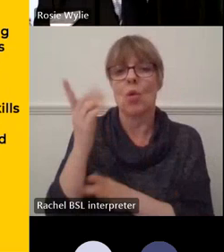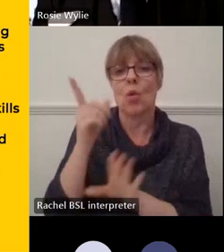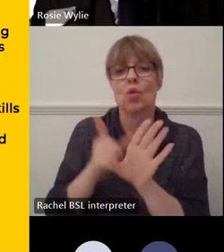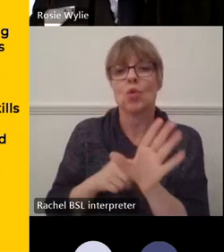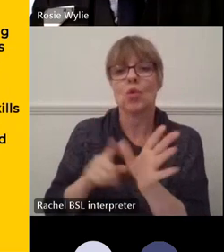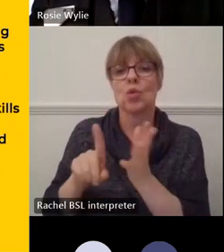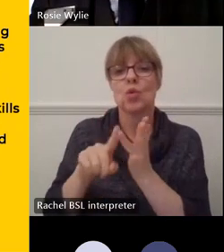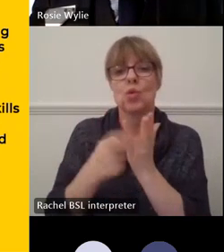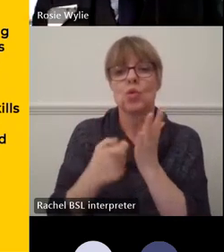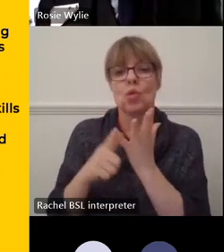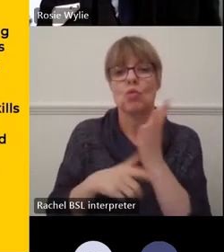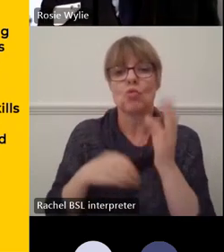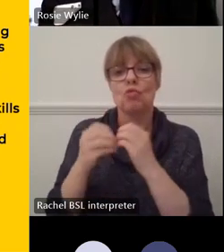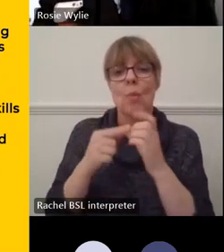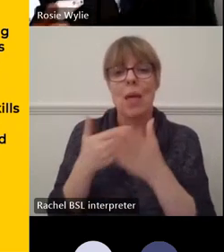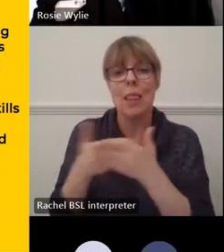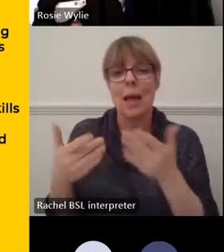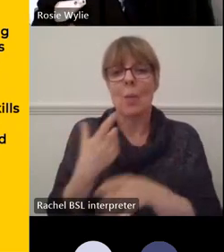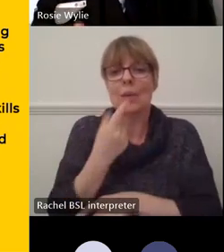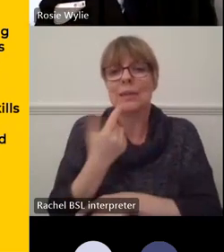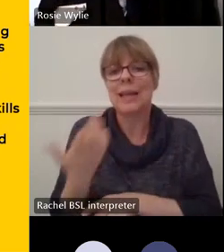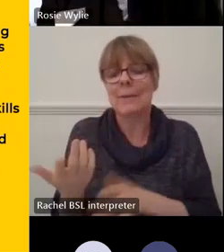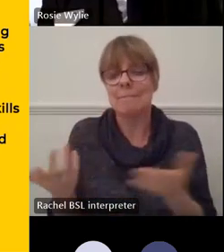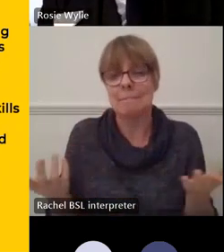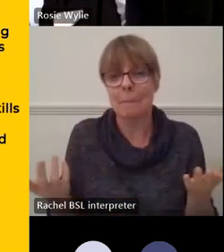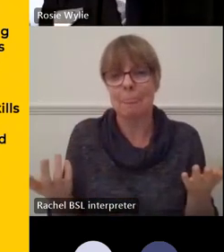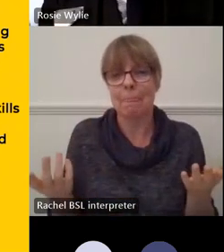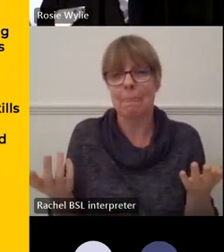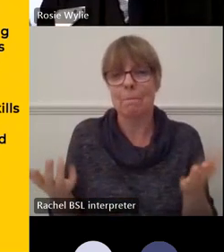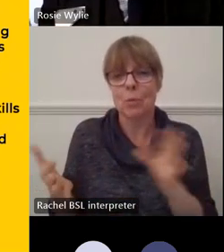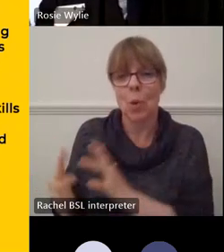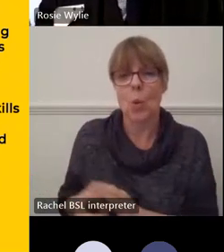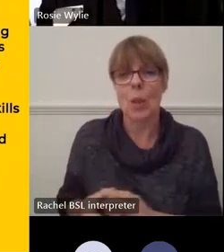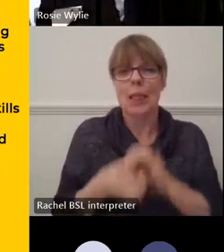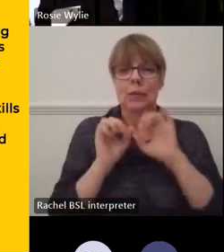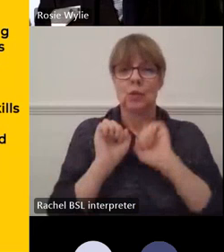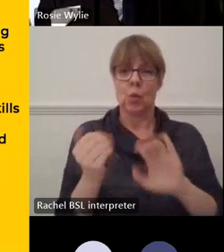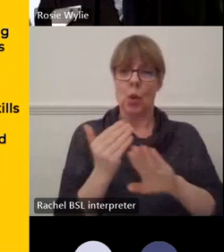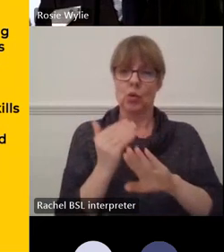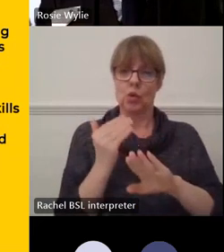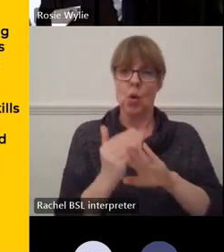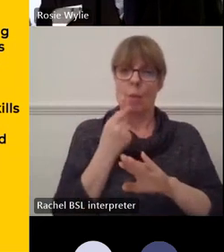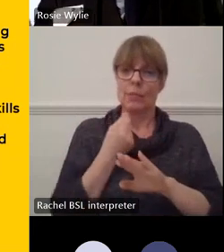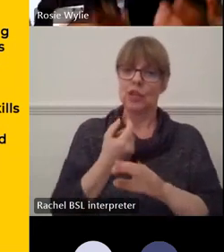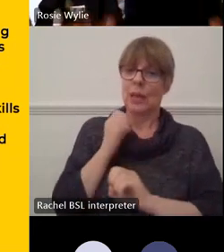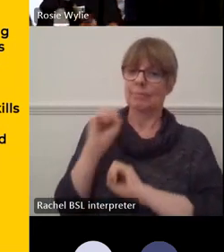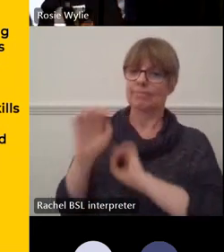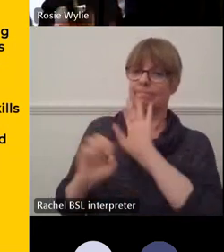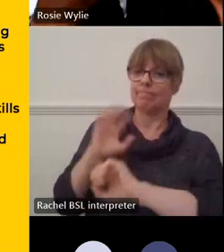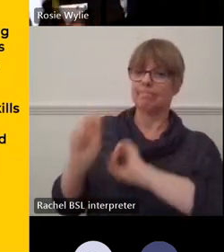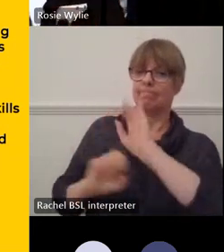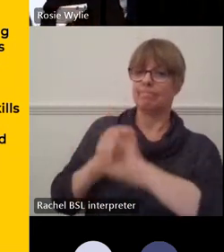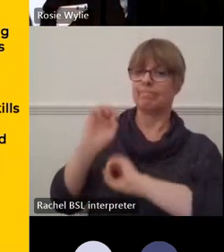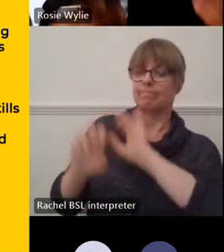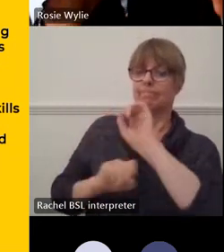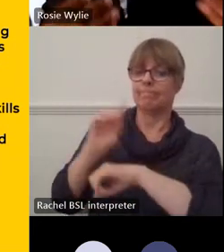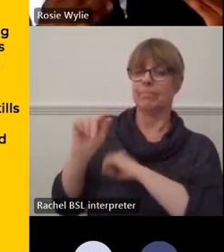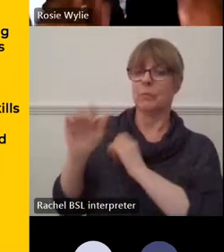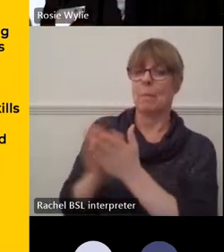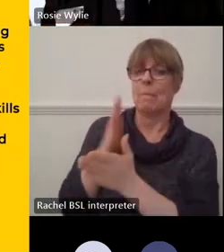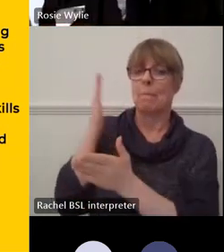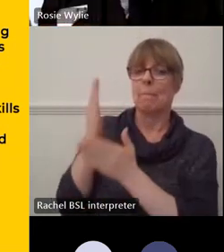terms of, you know, what her profession, her work, she can communicate that to the right audience